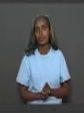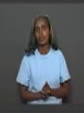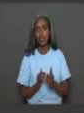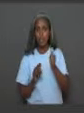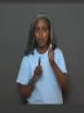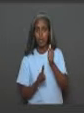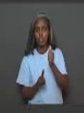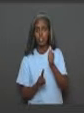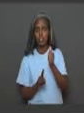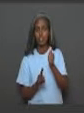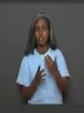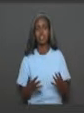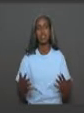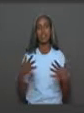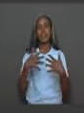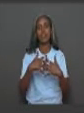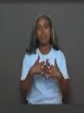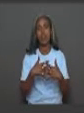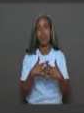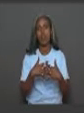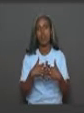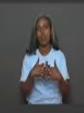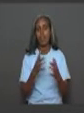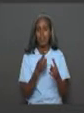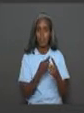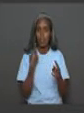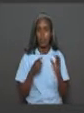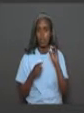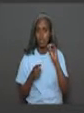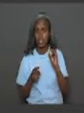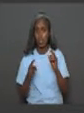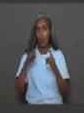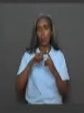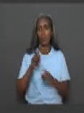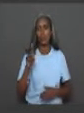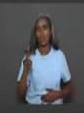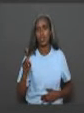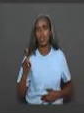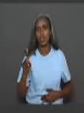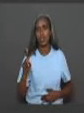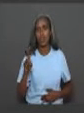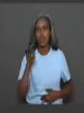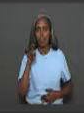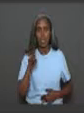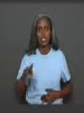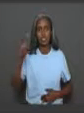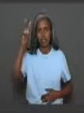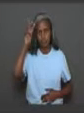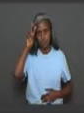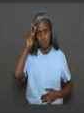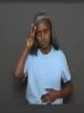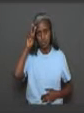A1 is the integral from 0 to 1 of x